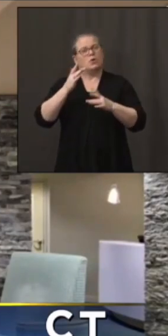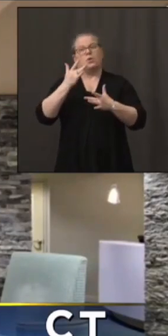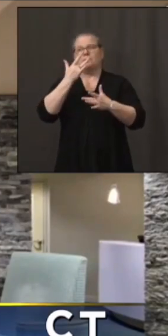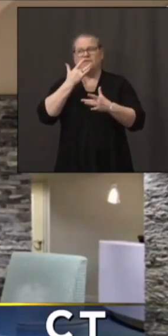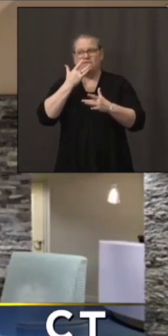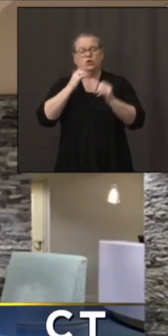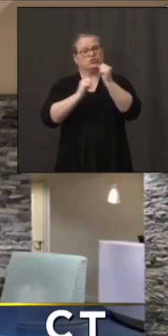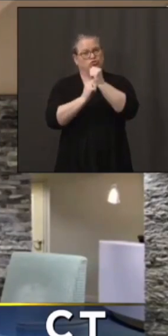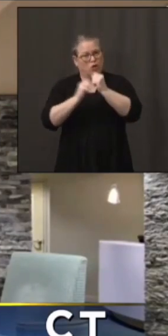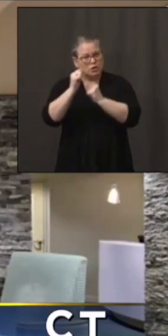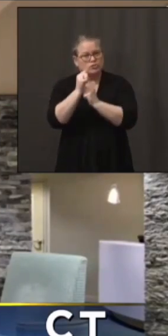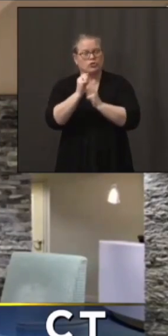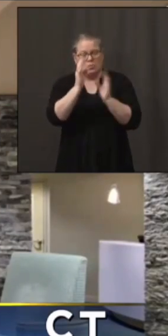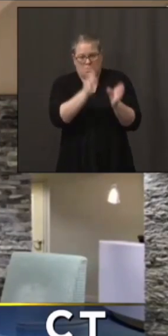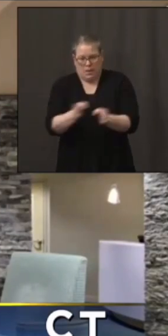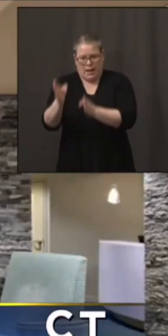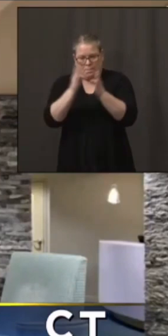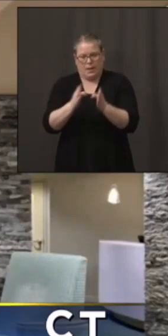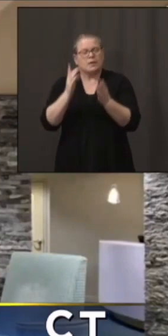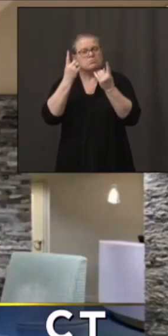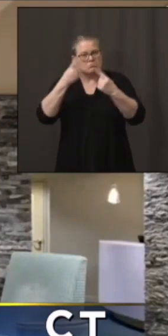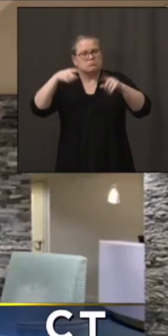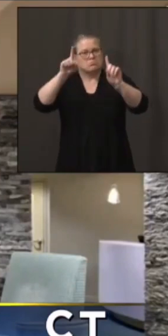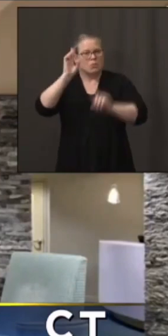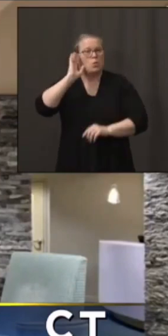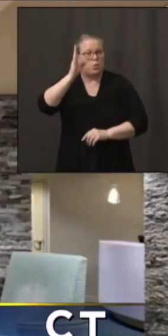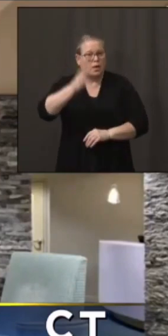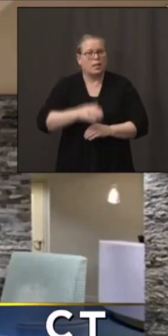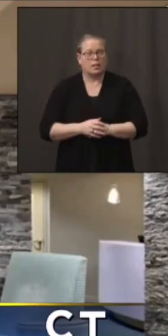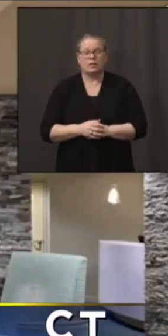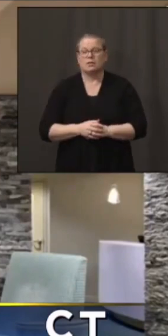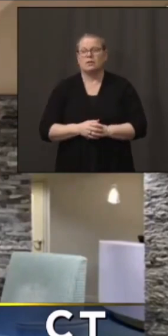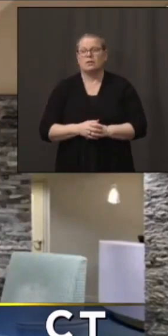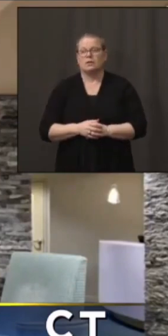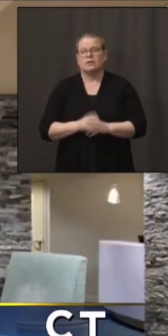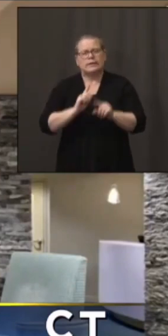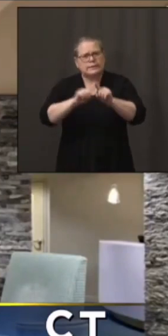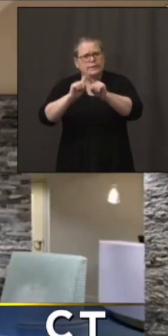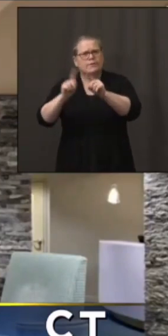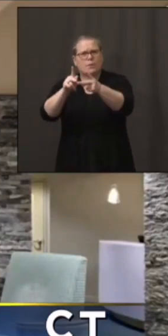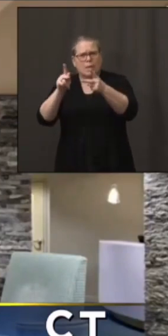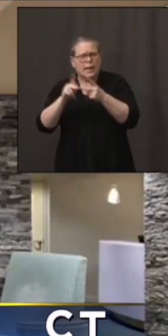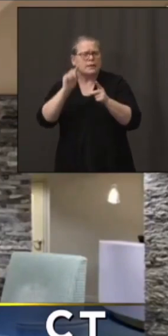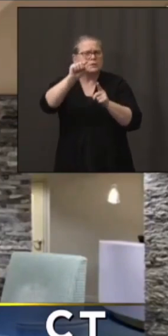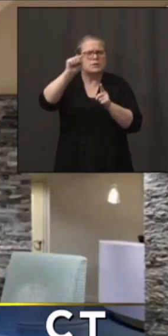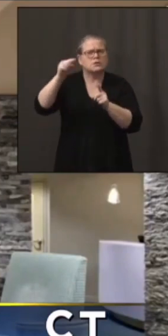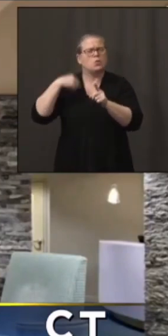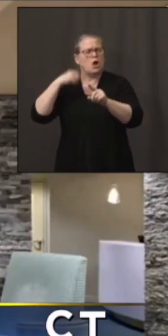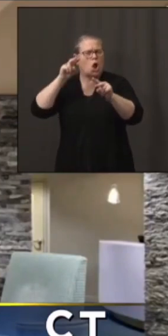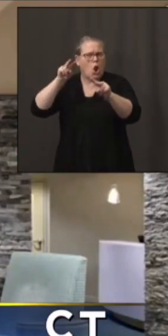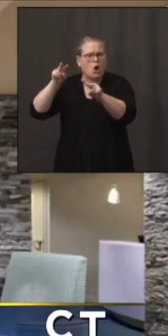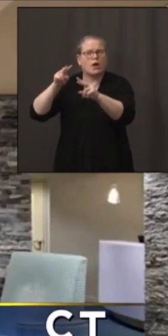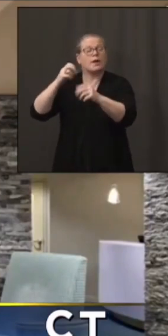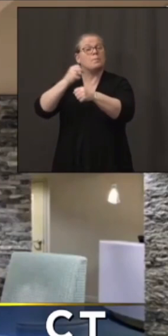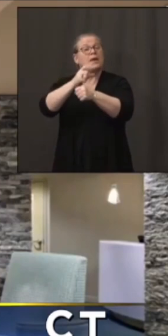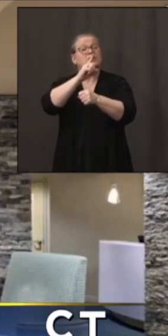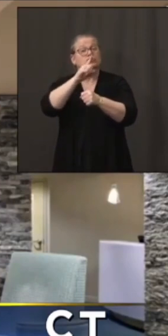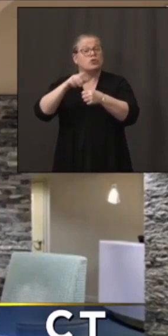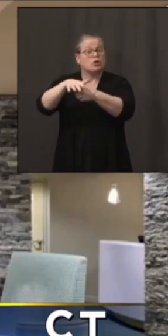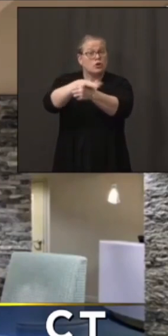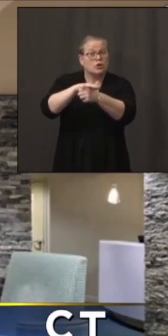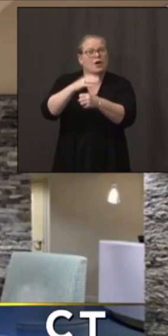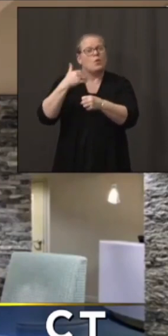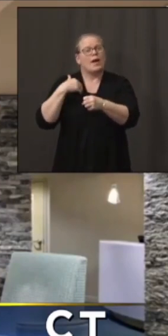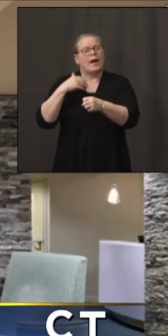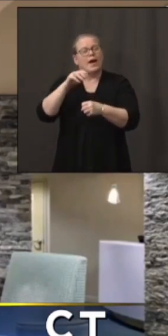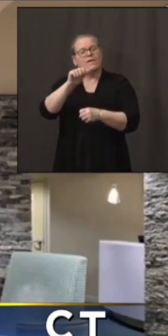work. We're looking at various locations, want to make sure that people have transportation. Luckily, our local anti-poverty